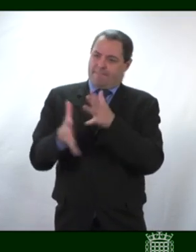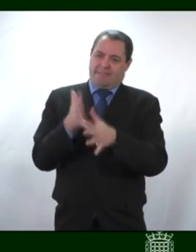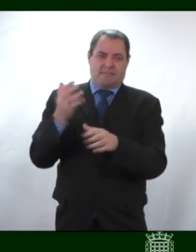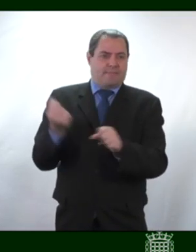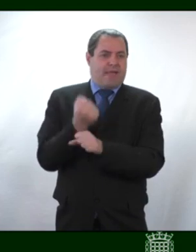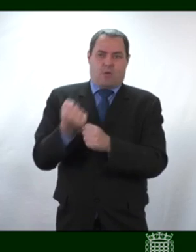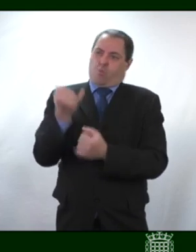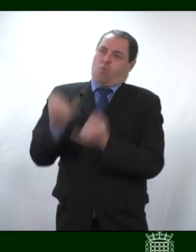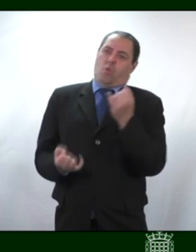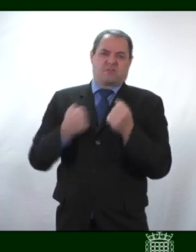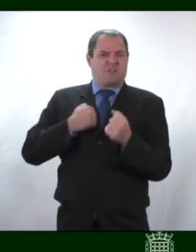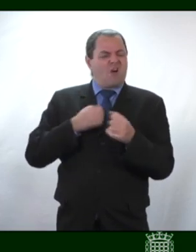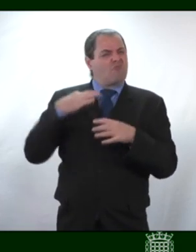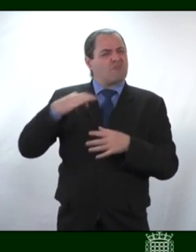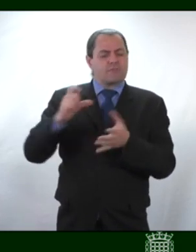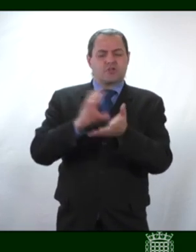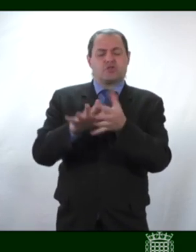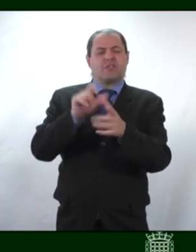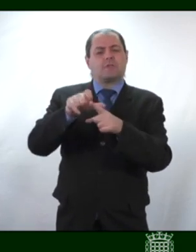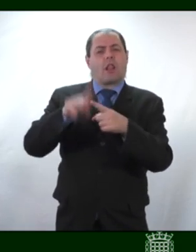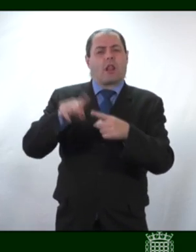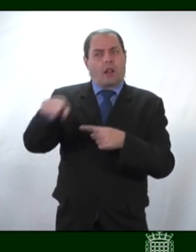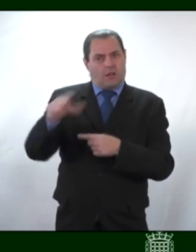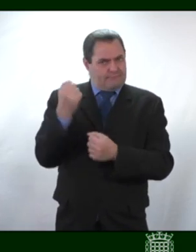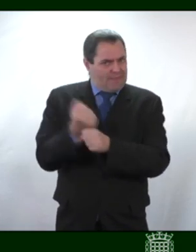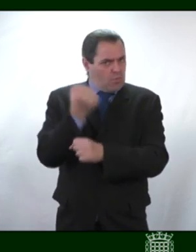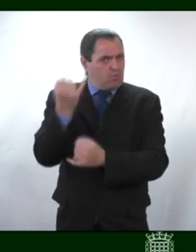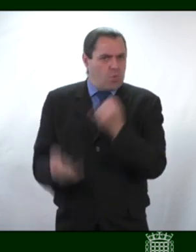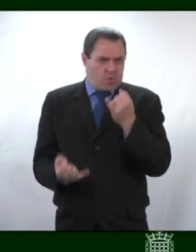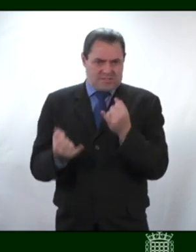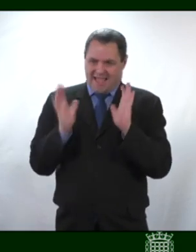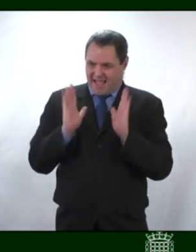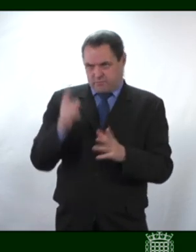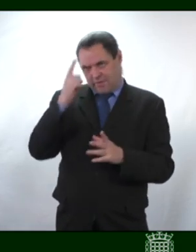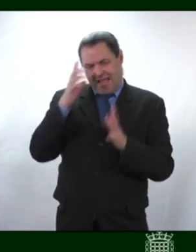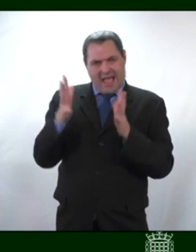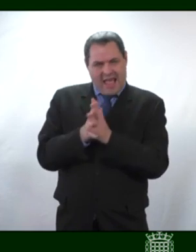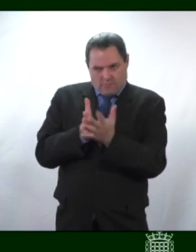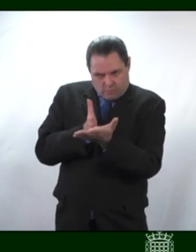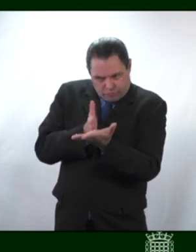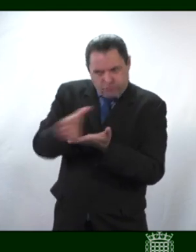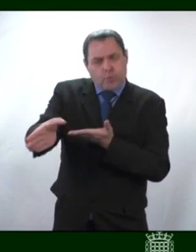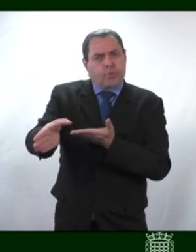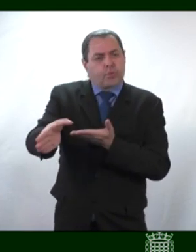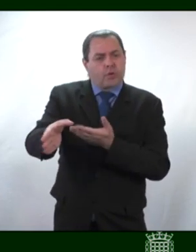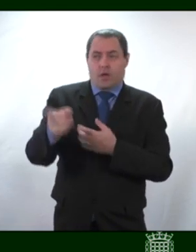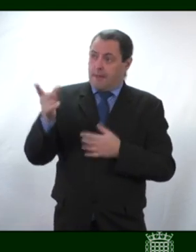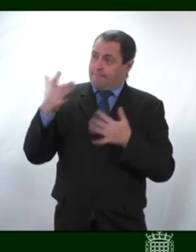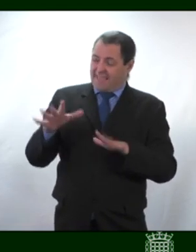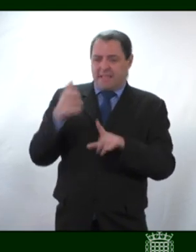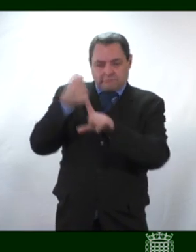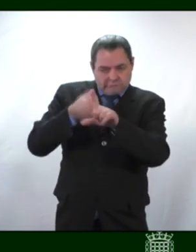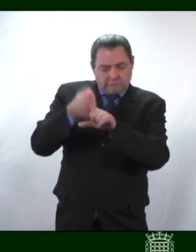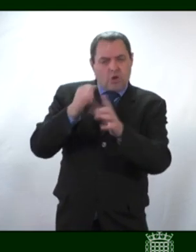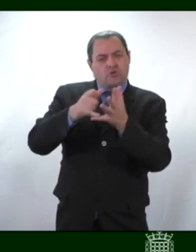Cheadle constituents. We need to find a way forward. My right honourable friend will know that I've consistently advocated on behalf of Stockport Council and